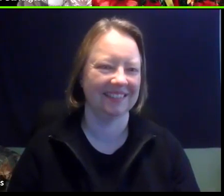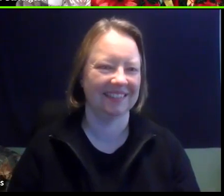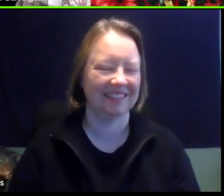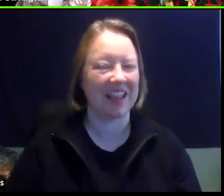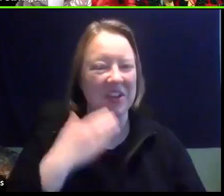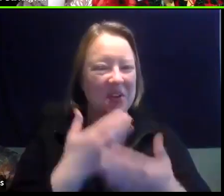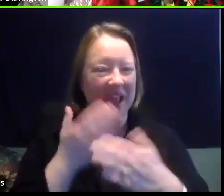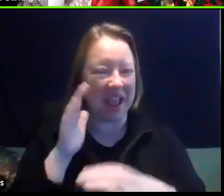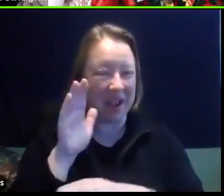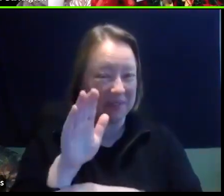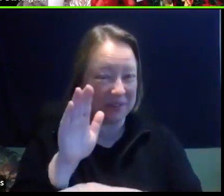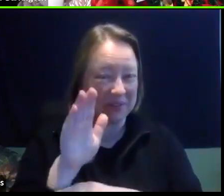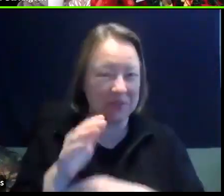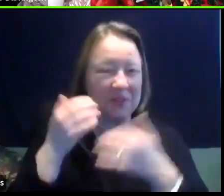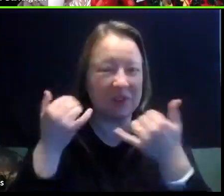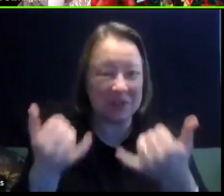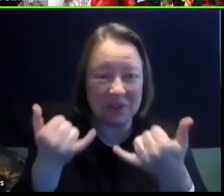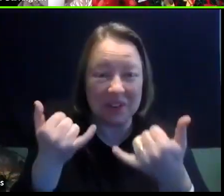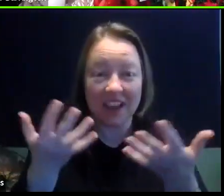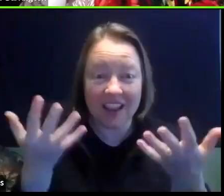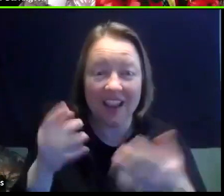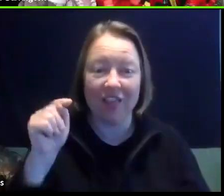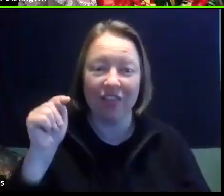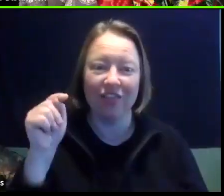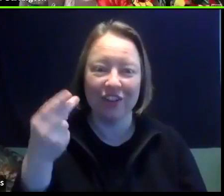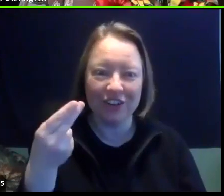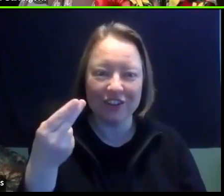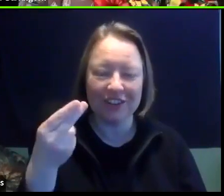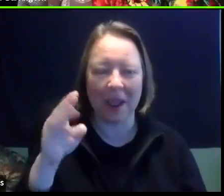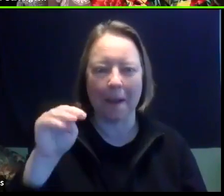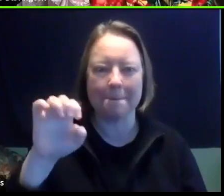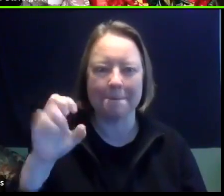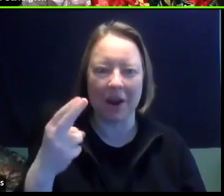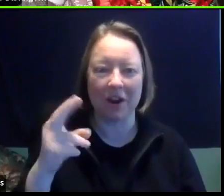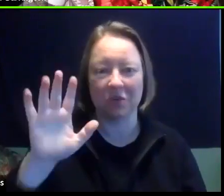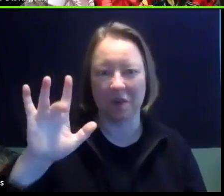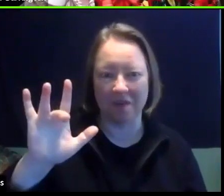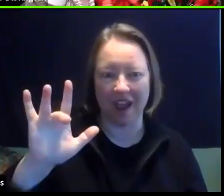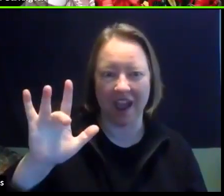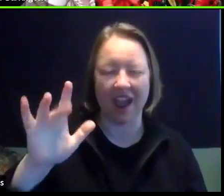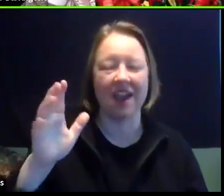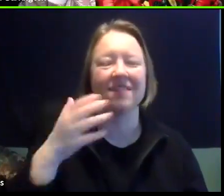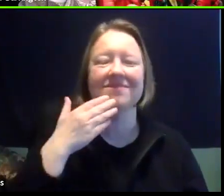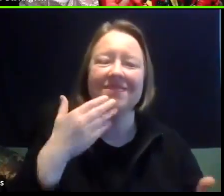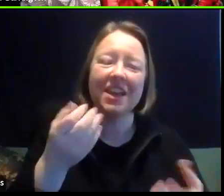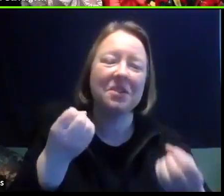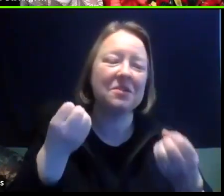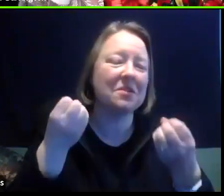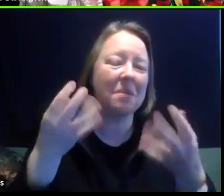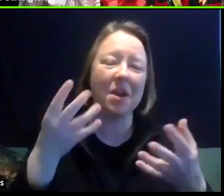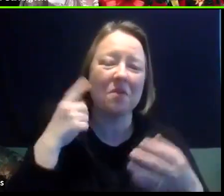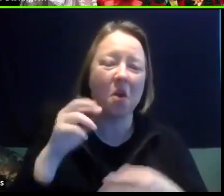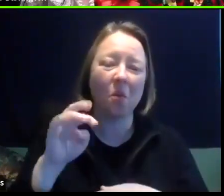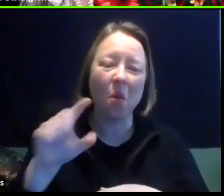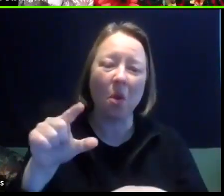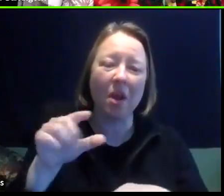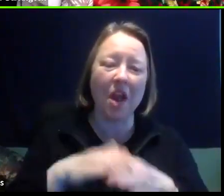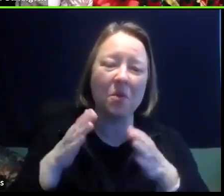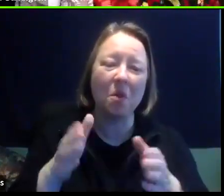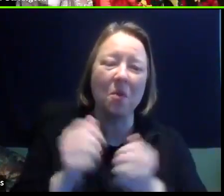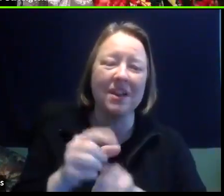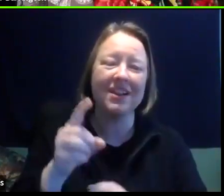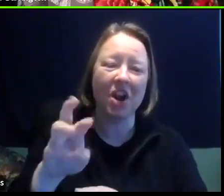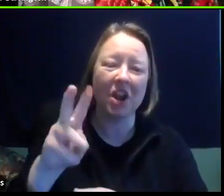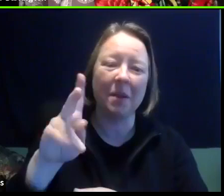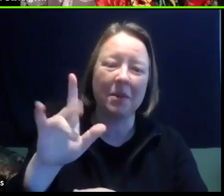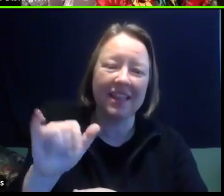And good afternoon. Today is Thursday, March 25th. And I want to say thank you so much for rolling on the road with Dr. Kimberly